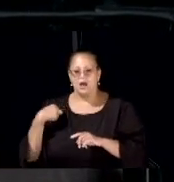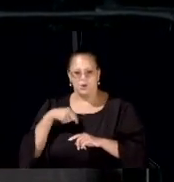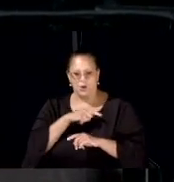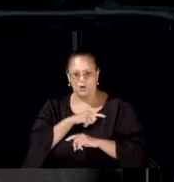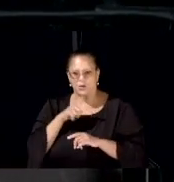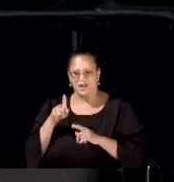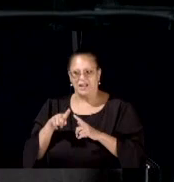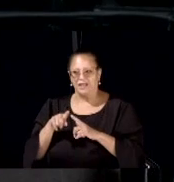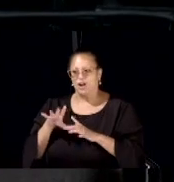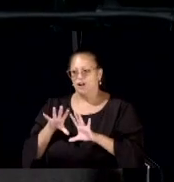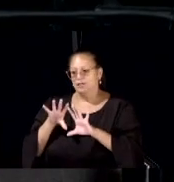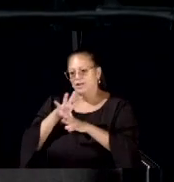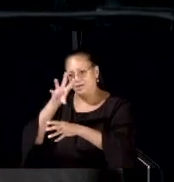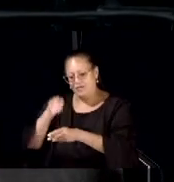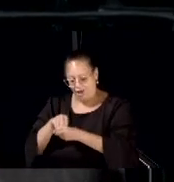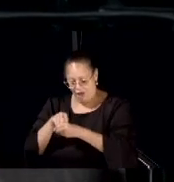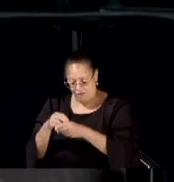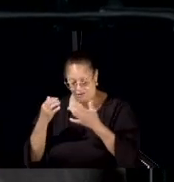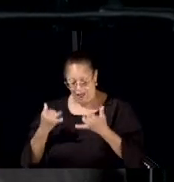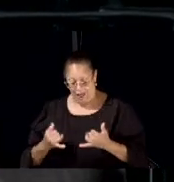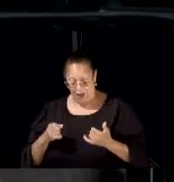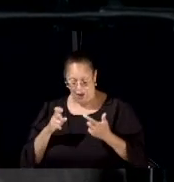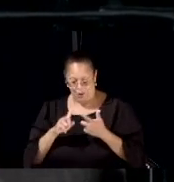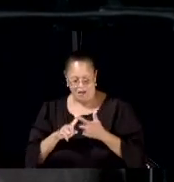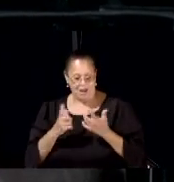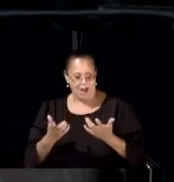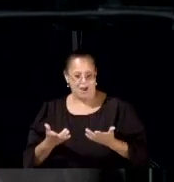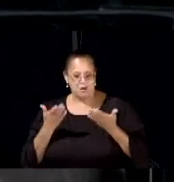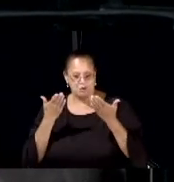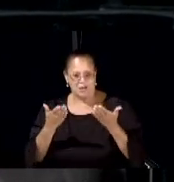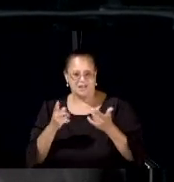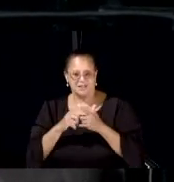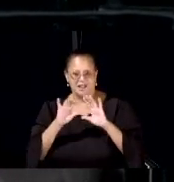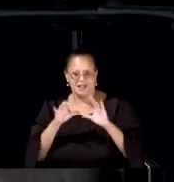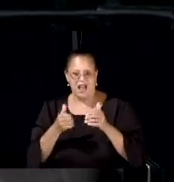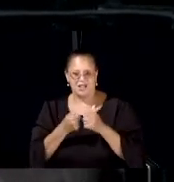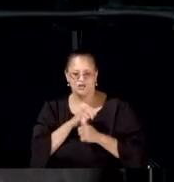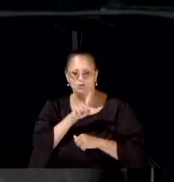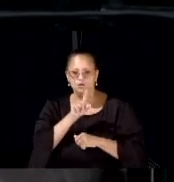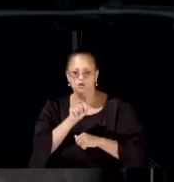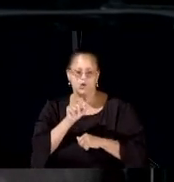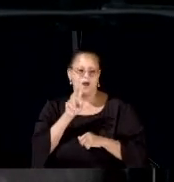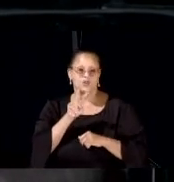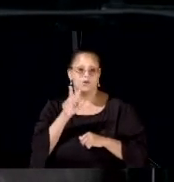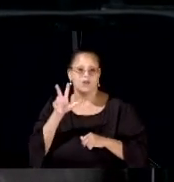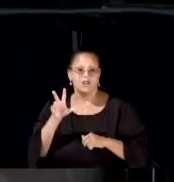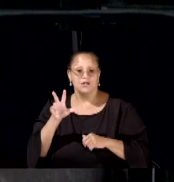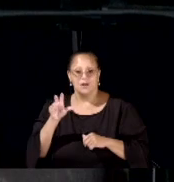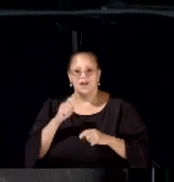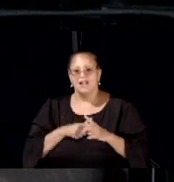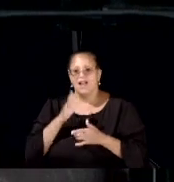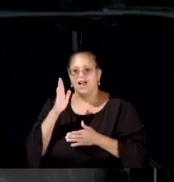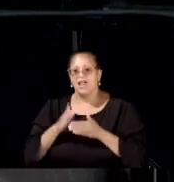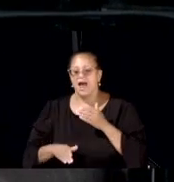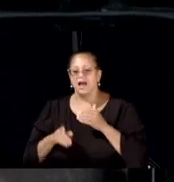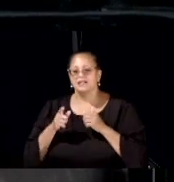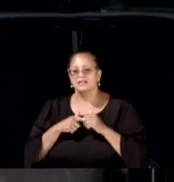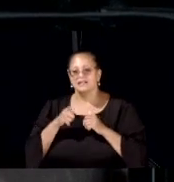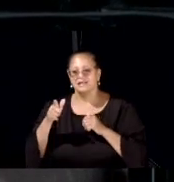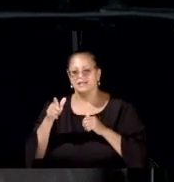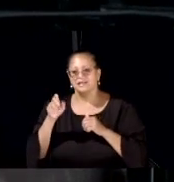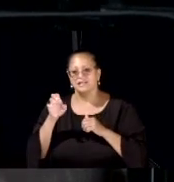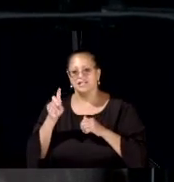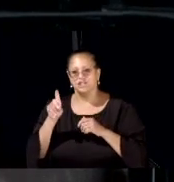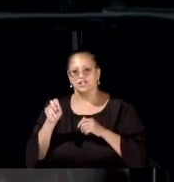championed. Now, I have the great honor of bringing you the class of 2023's last and final edition of Hawk Talk, graduation